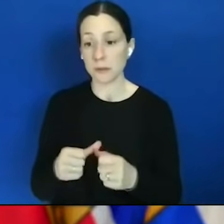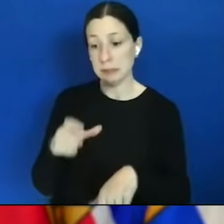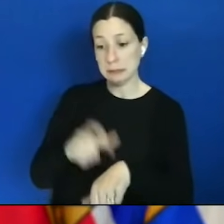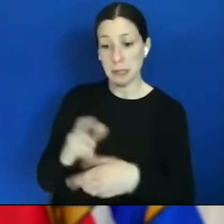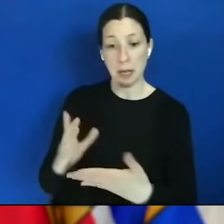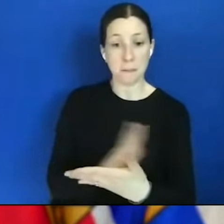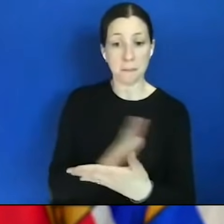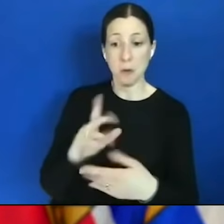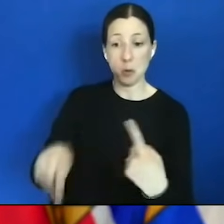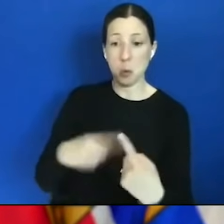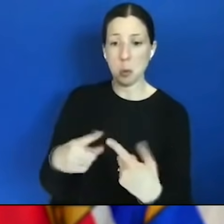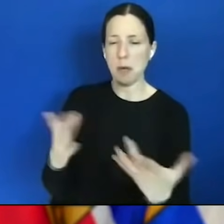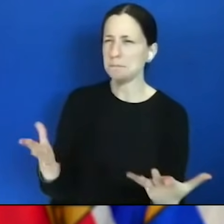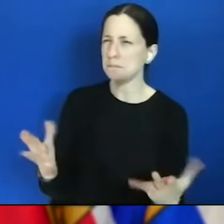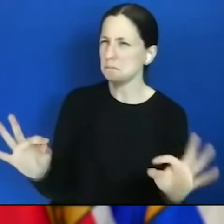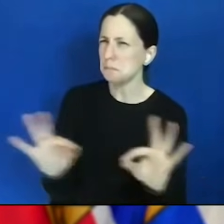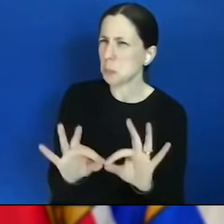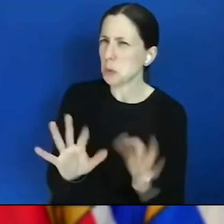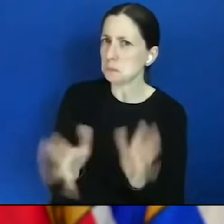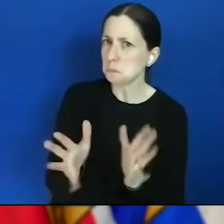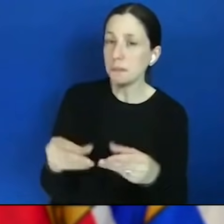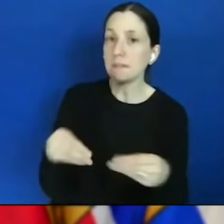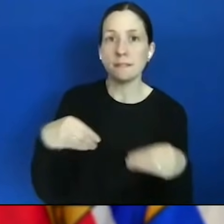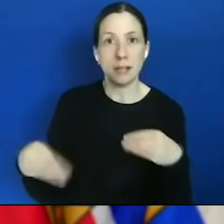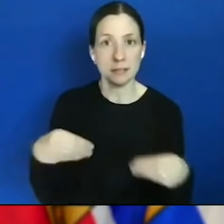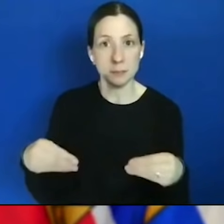here in British Columbia.